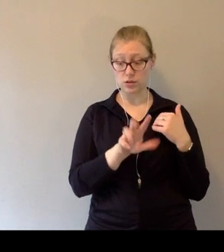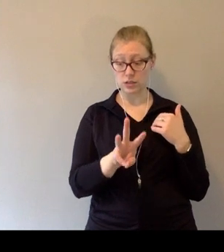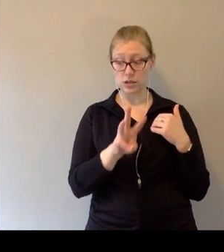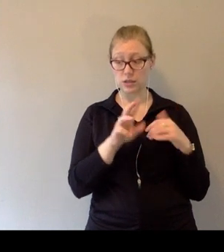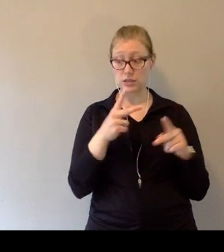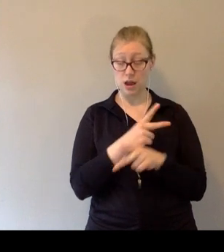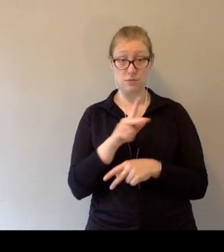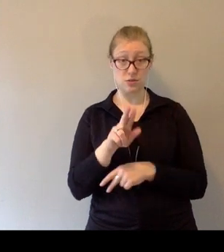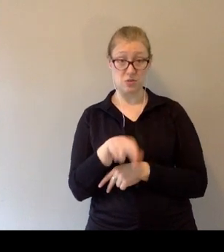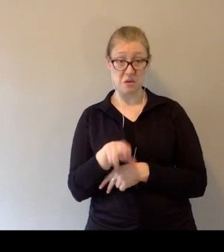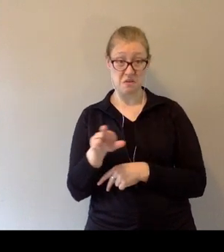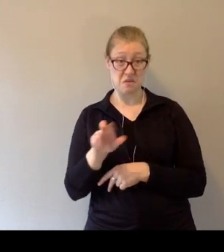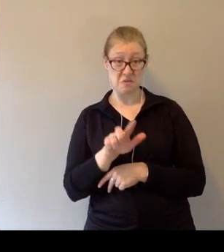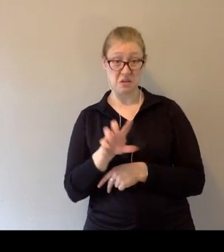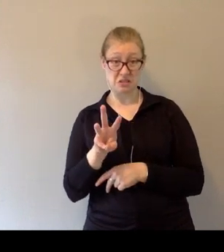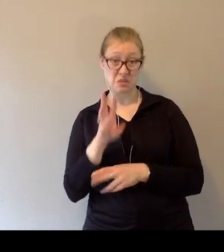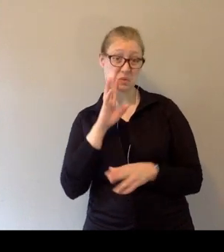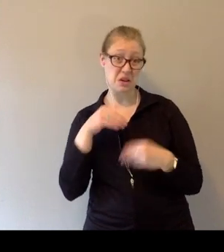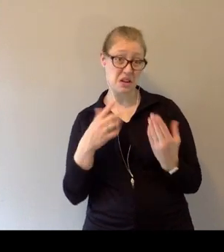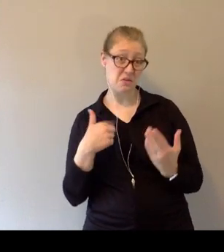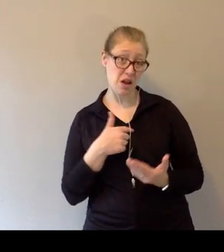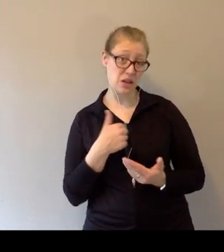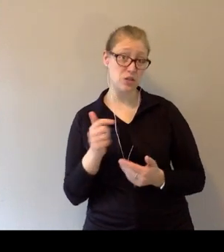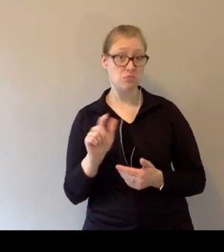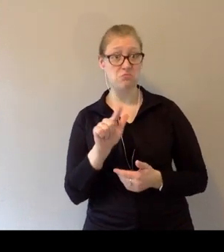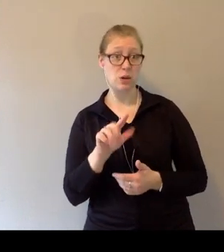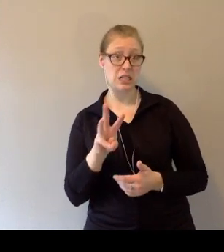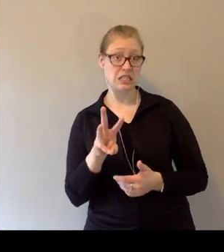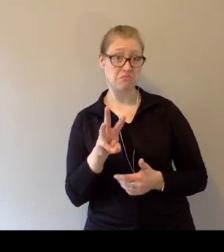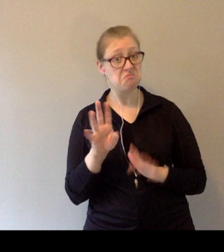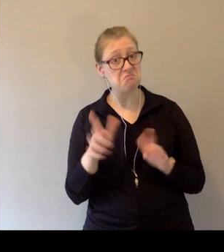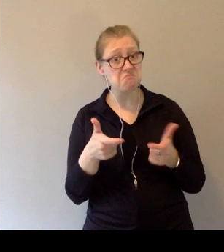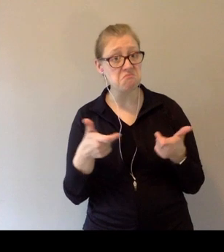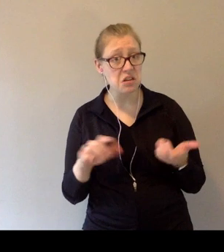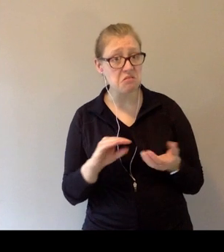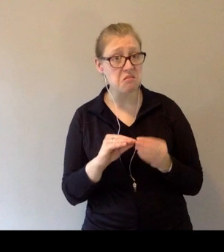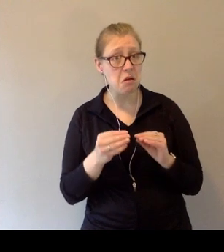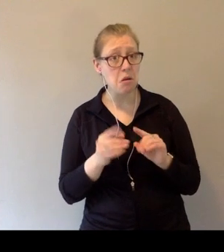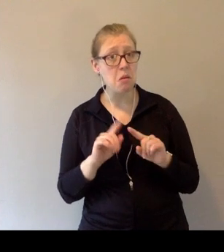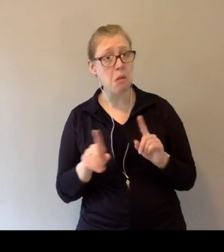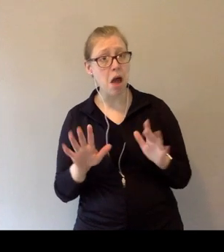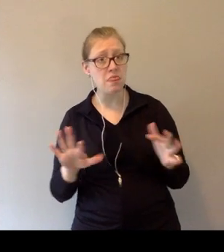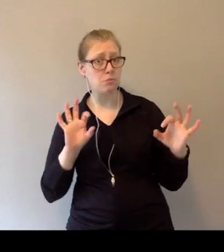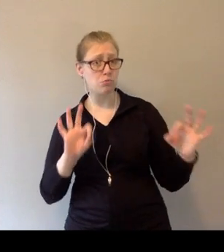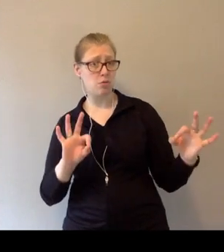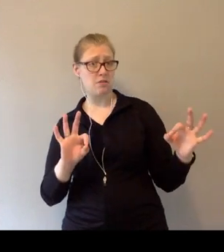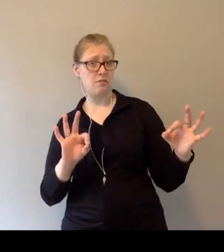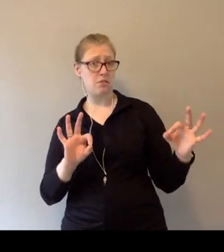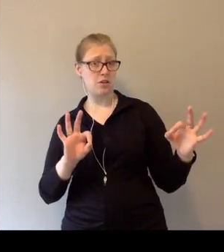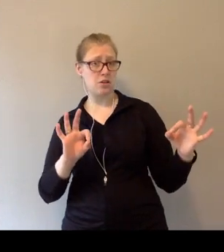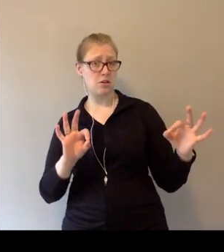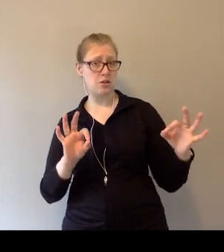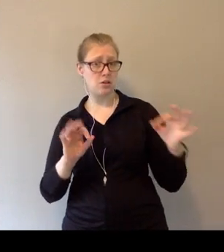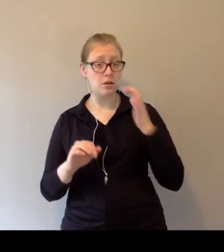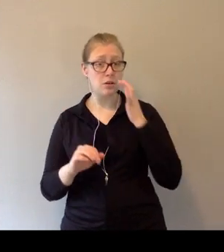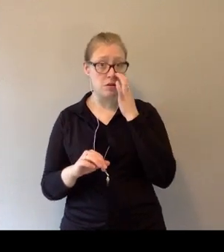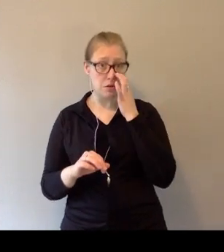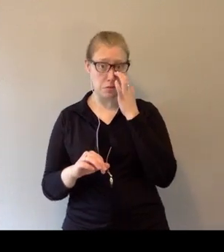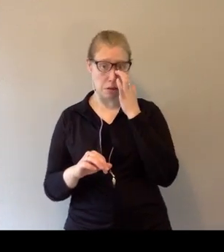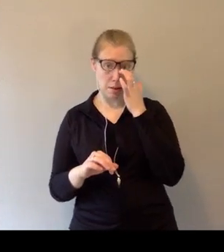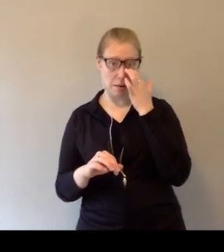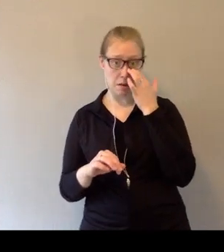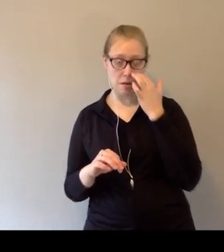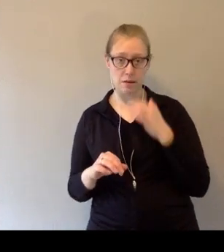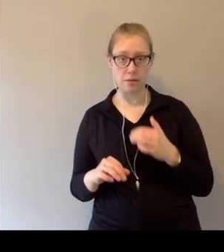is just going to give us 26. It'll give us a big number, but it'll be a perfect square, and it'll be 26. And so this would be